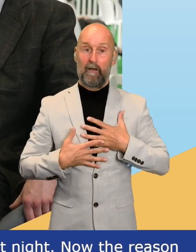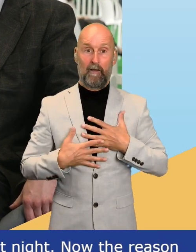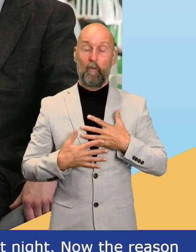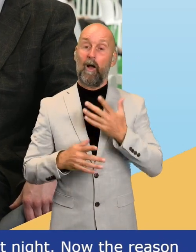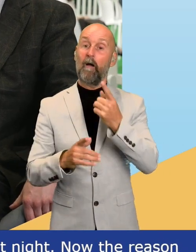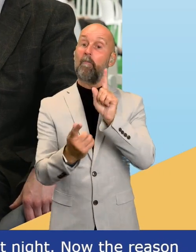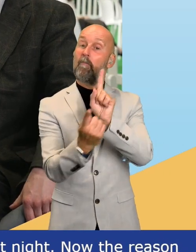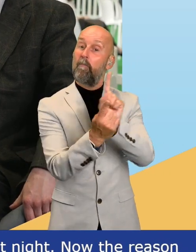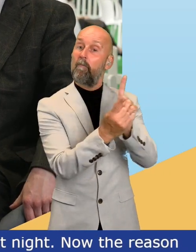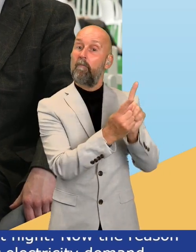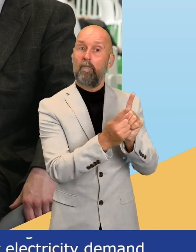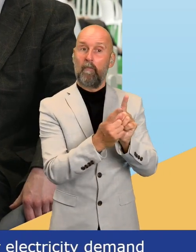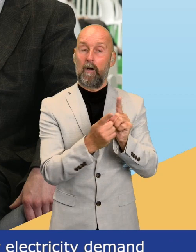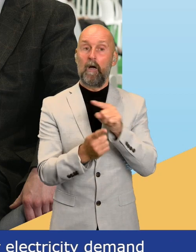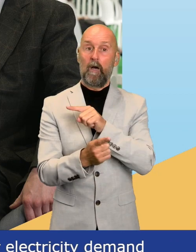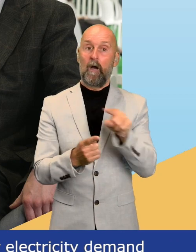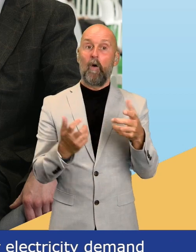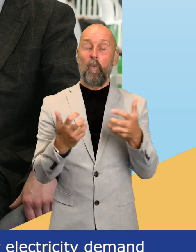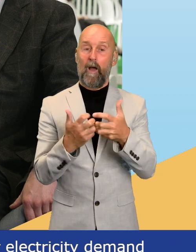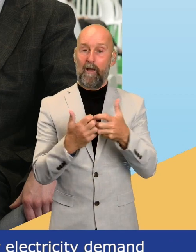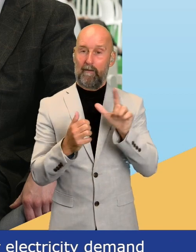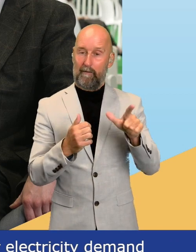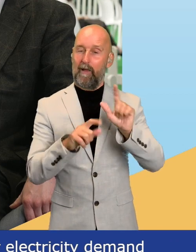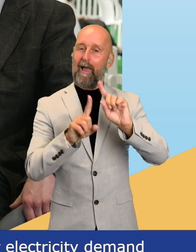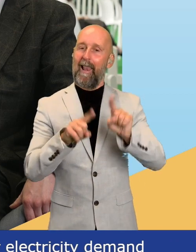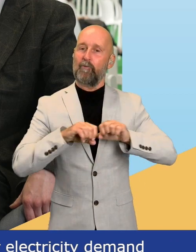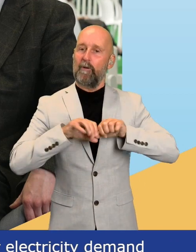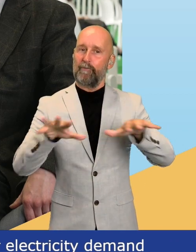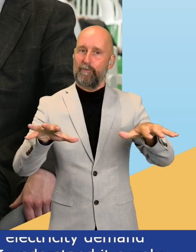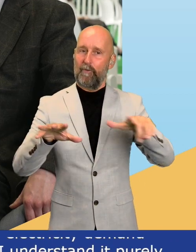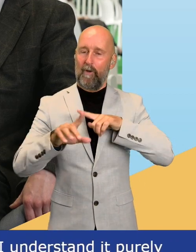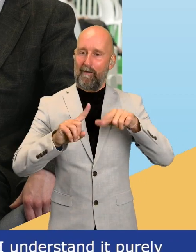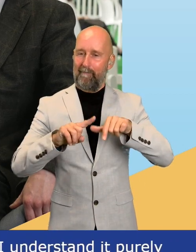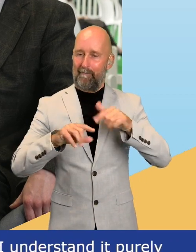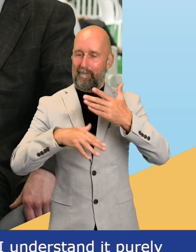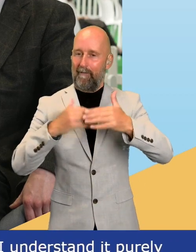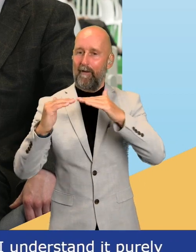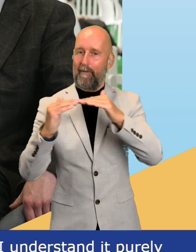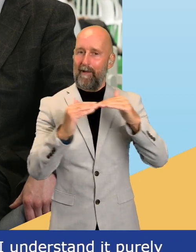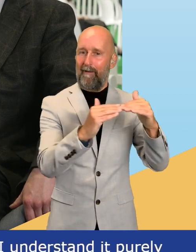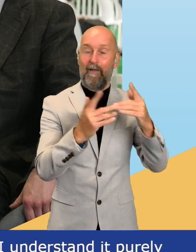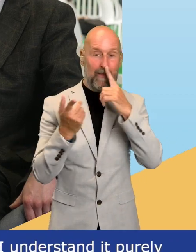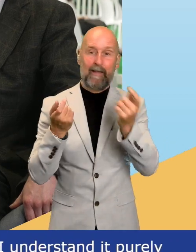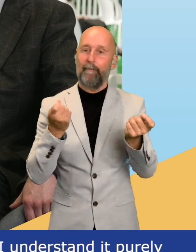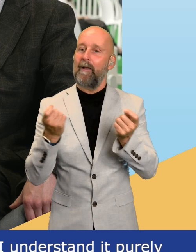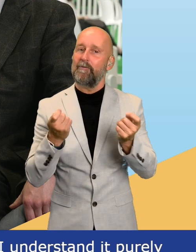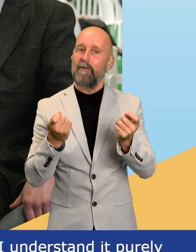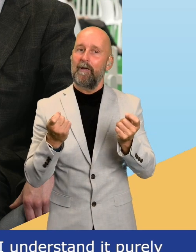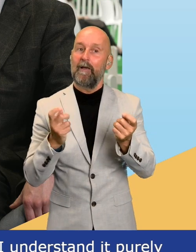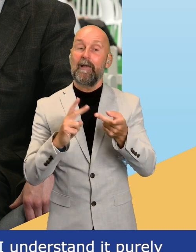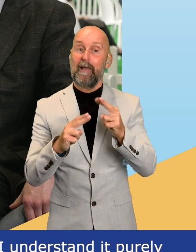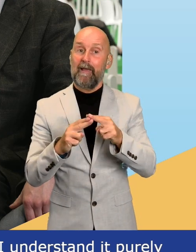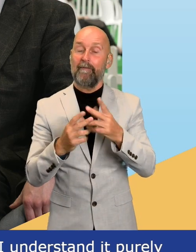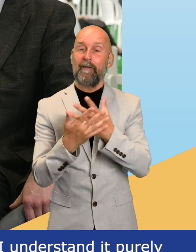I've spoken to, managing a balanced grid, as opposed to one where demand spikes and drops and spikes and drops, is much easier. So if they can flatten